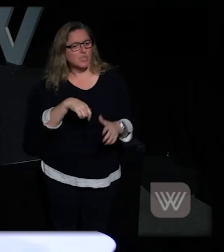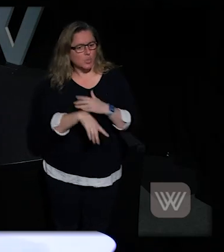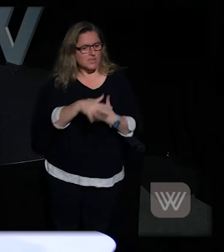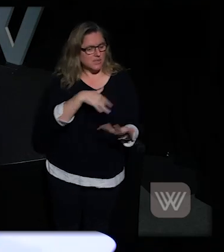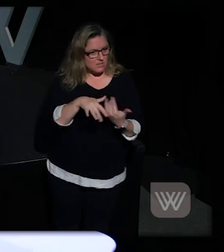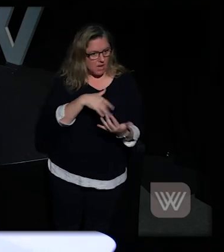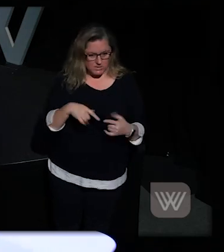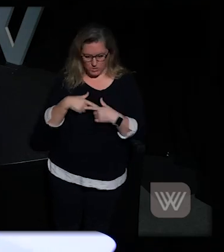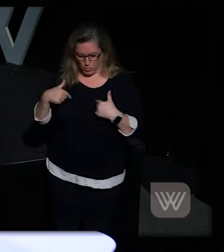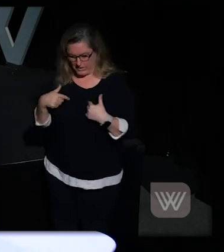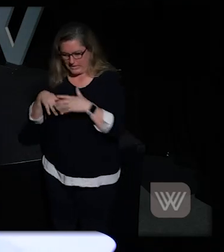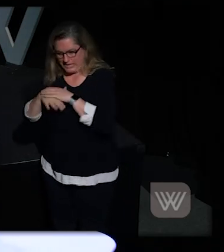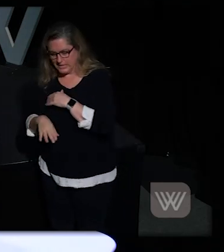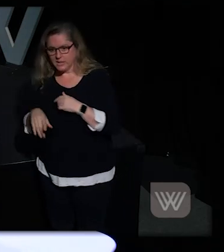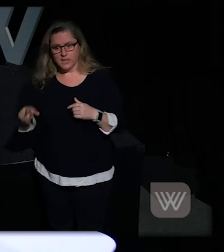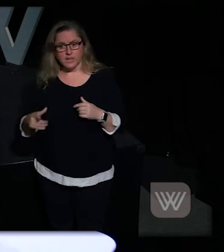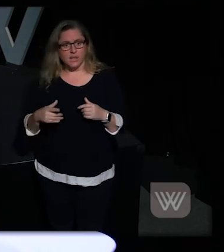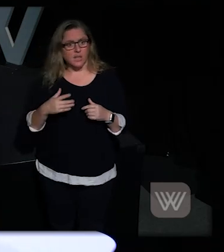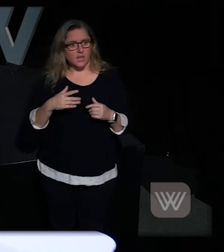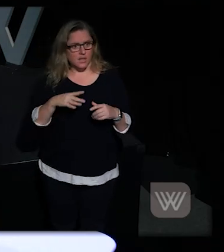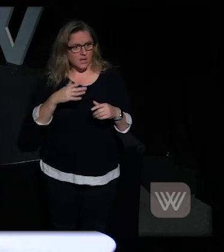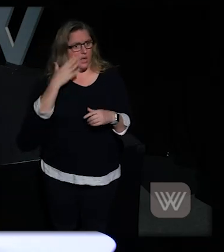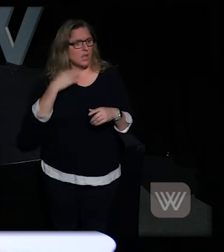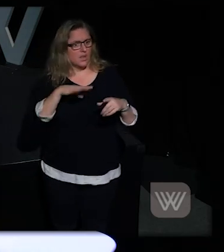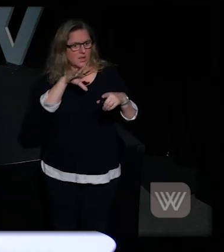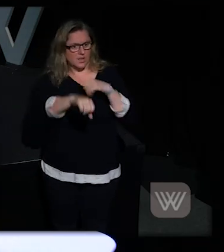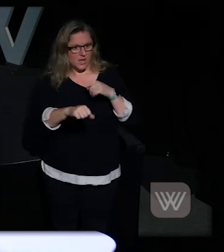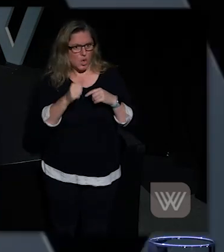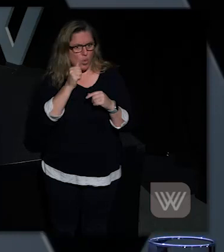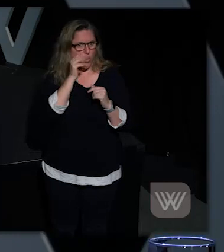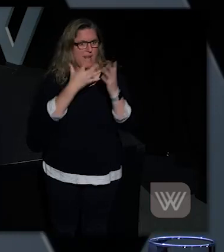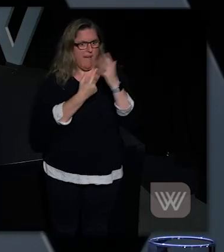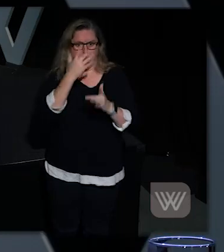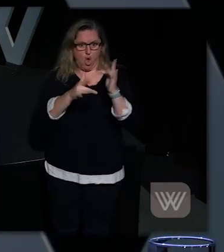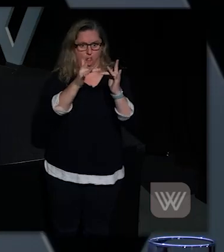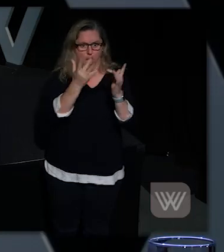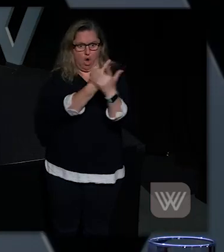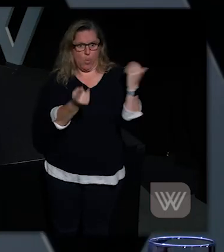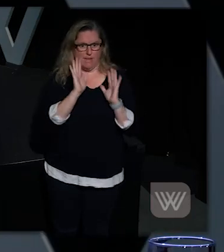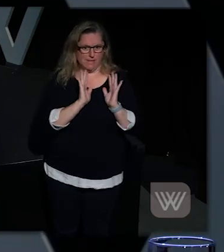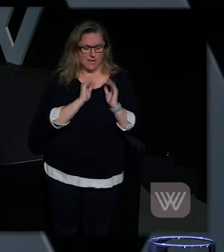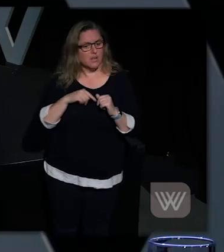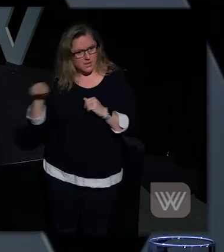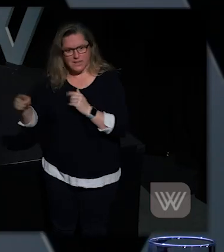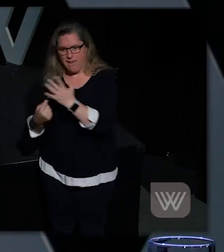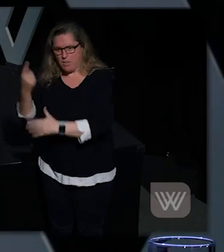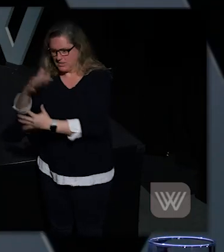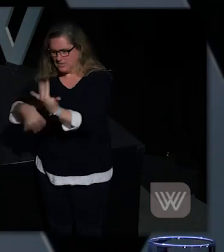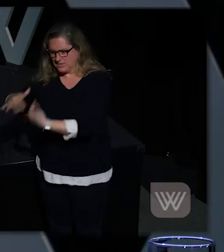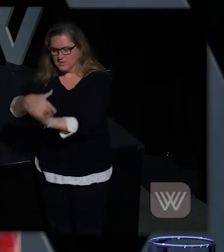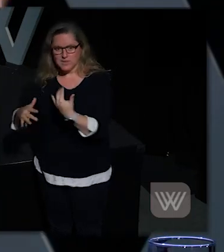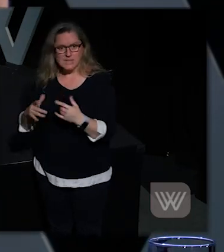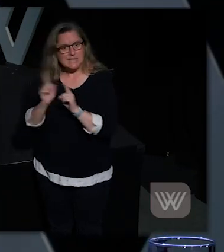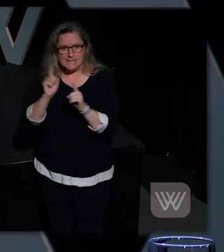in society. Like, you wouldn't have misogyny online if it didn't exist in society. You wouldn't have racism. Mm. So, you know, we need to look at ourselves as